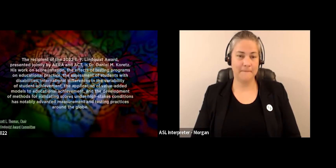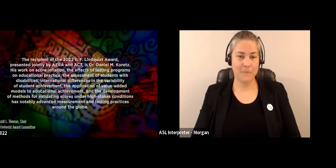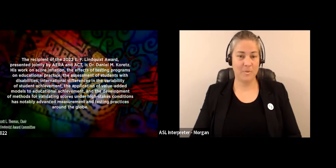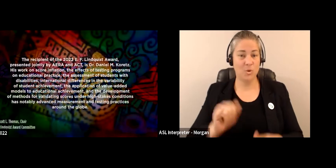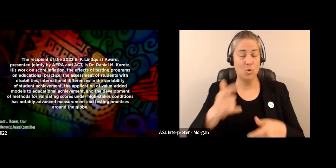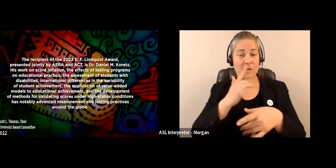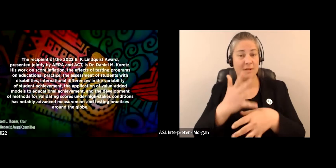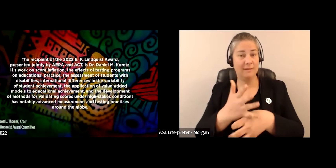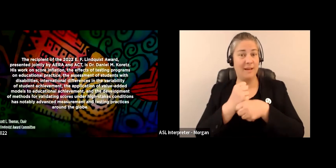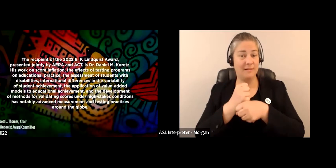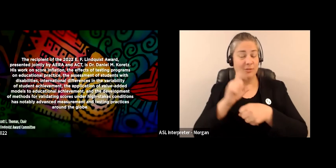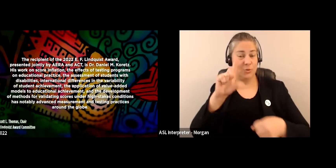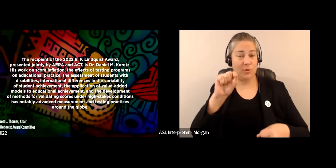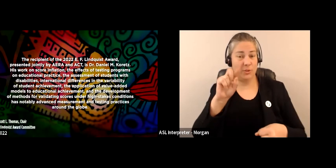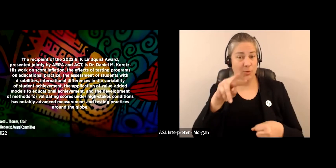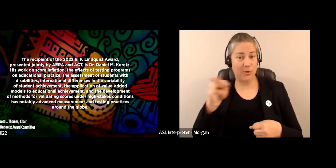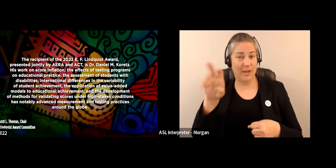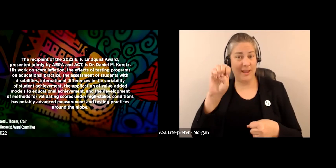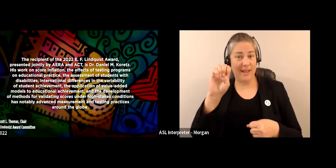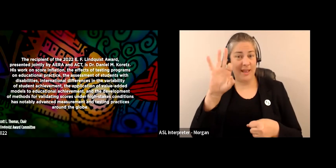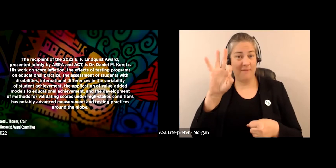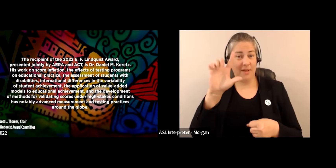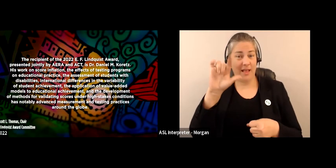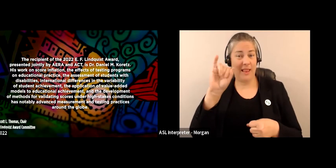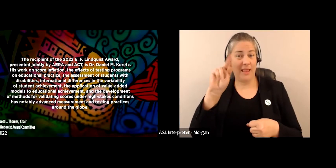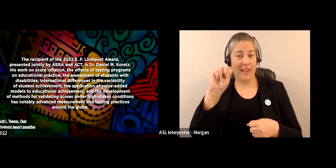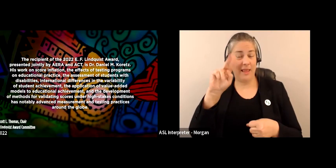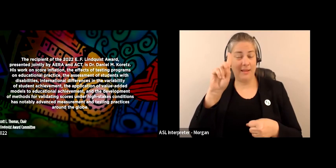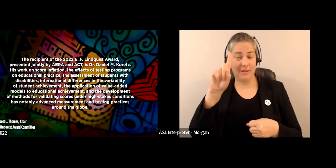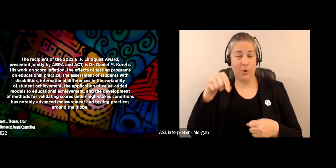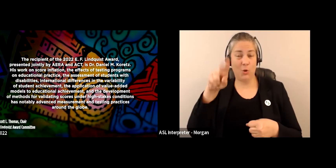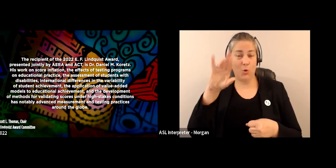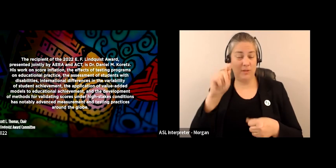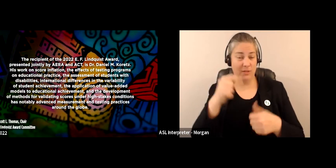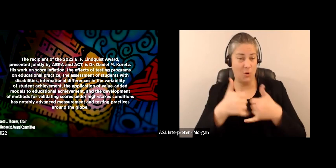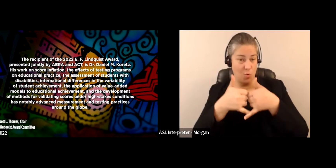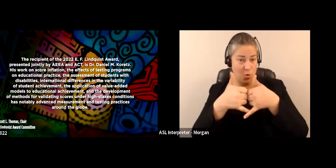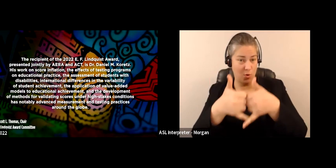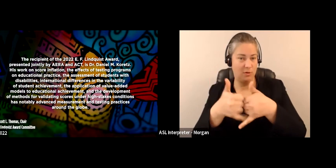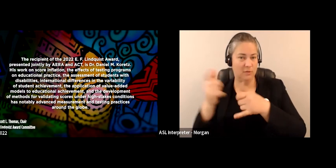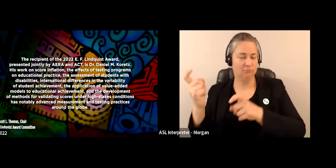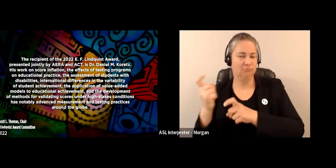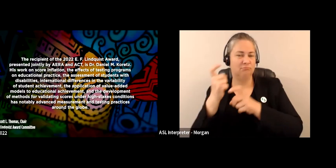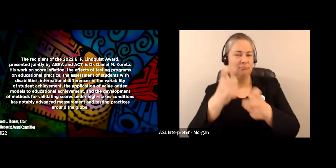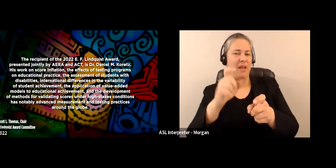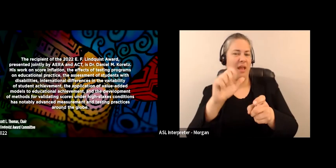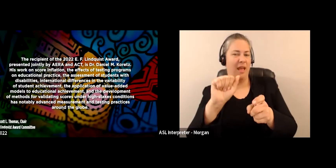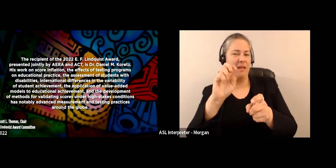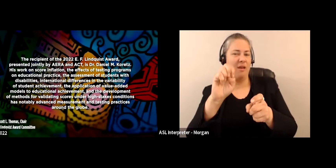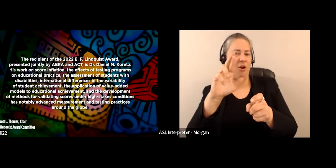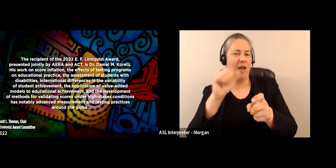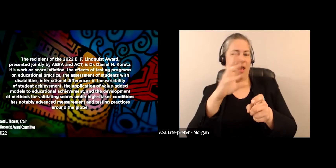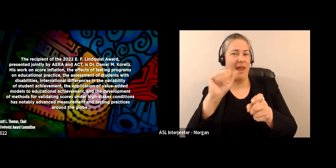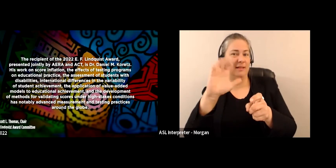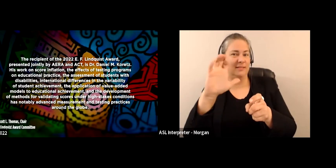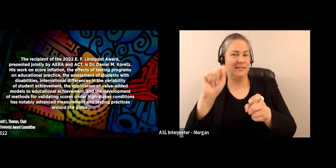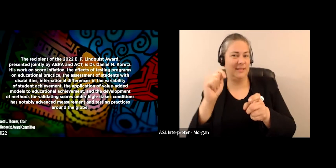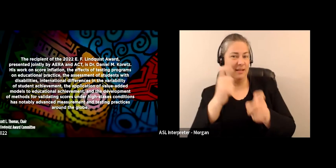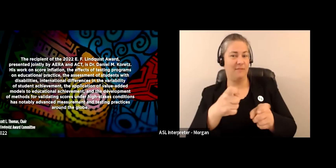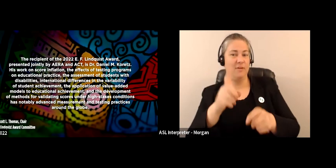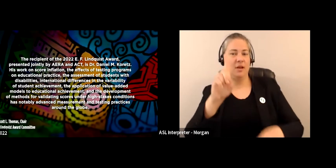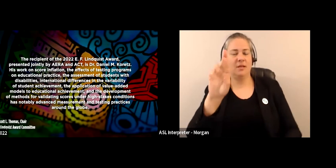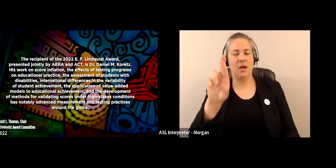The recipient of the 2022 E.F. Lindquist Award, presented jointly by AERA and ACT, is Dr. Daniel